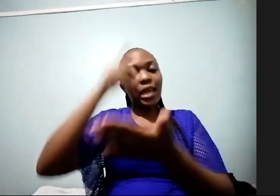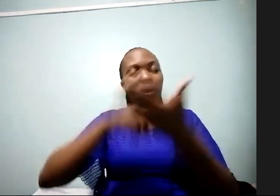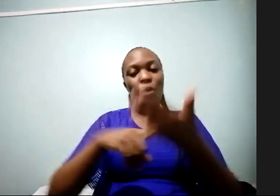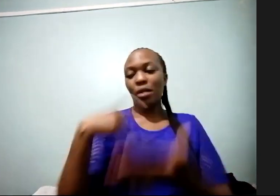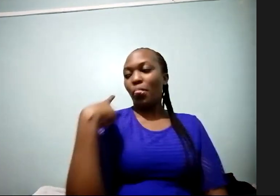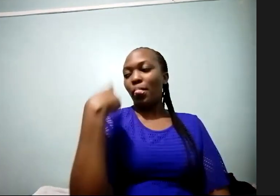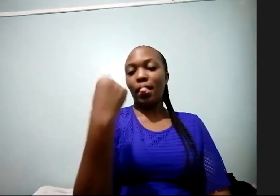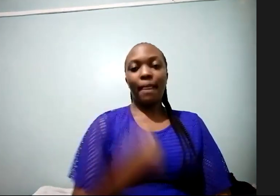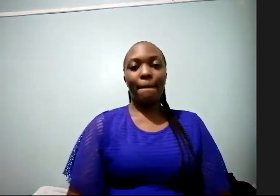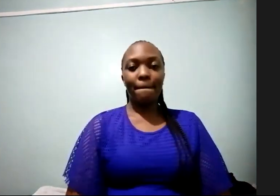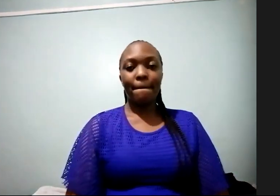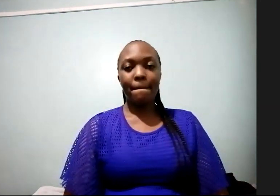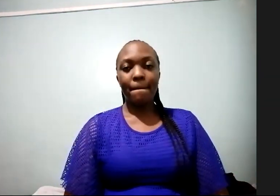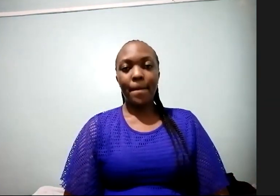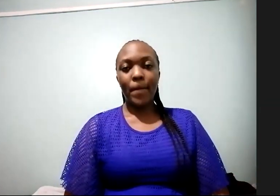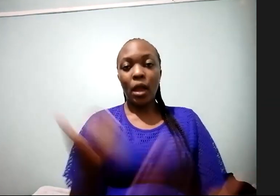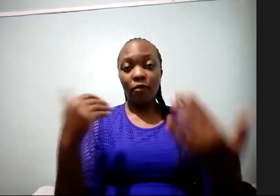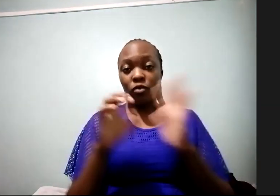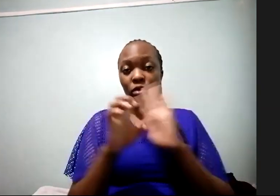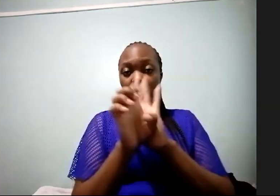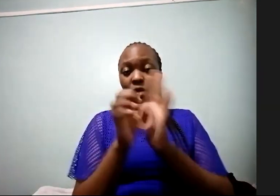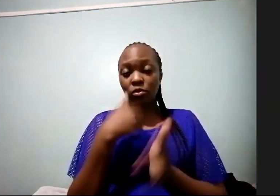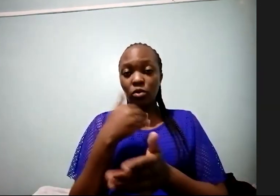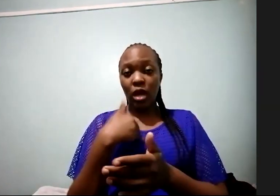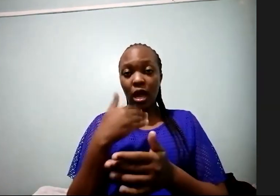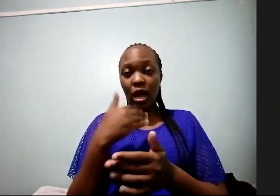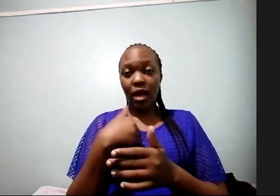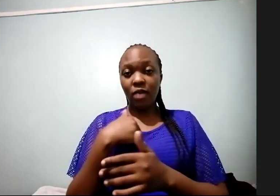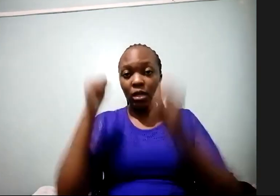there's a student from JKUAT Karen campus